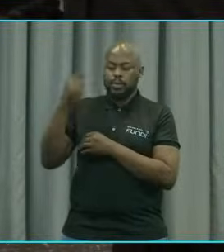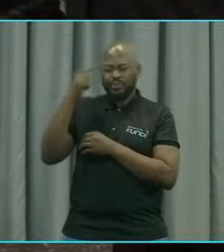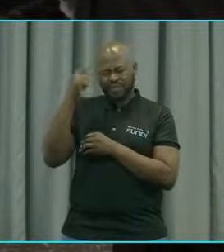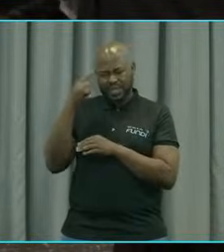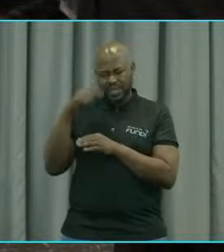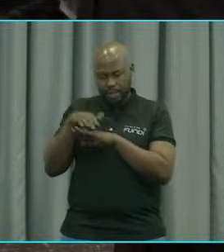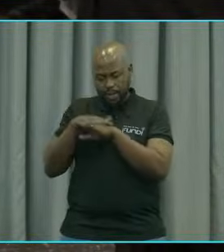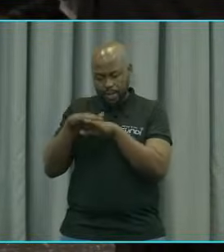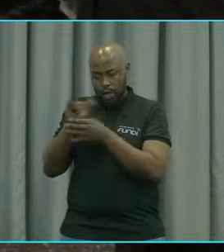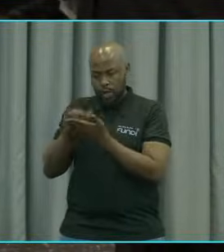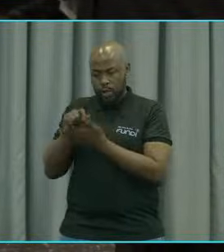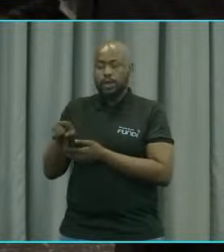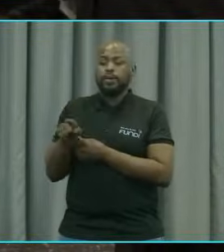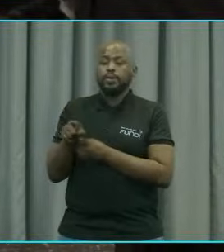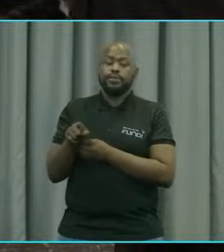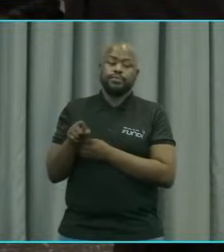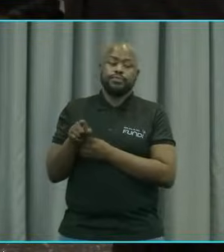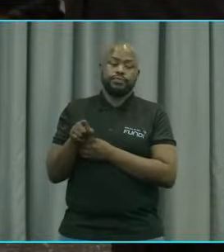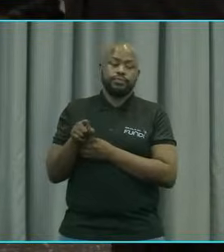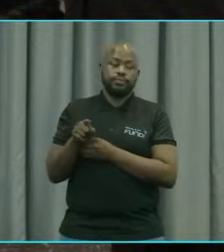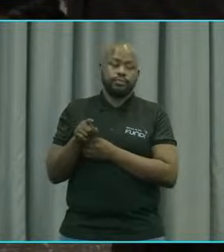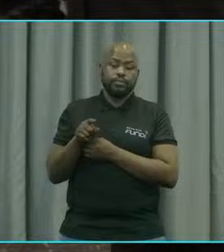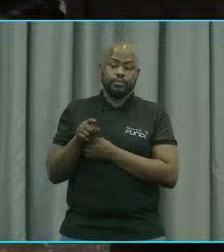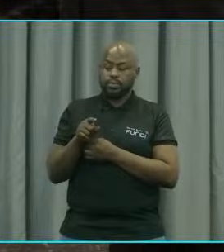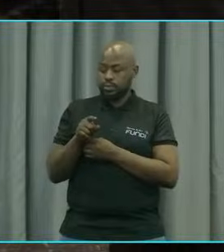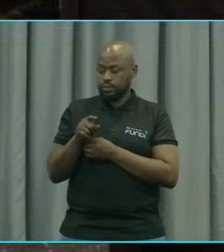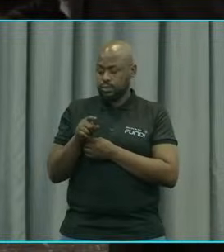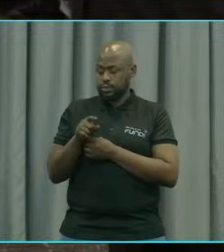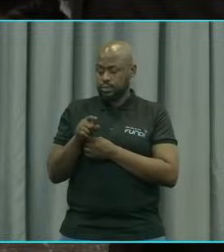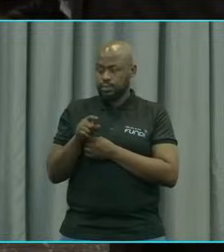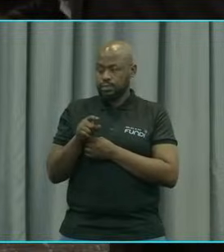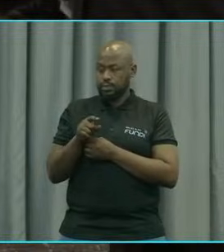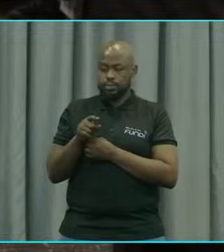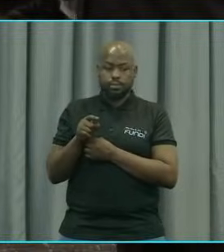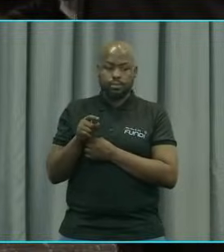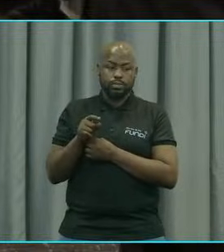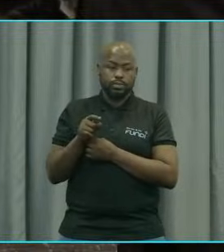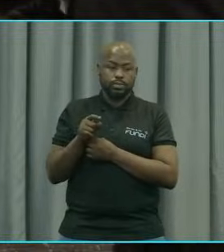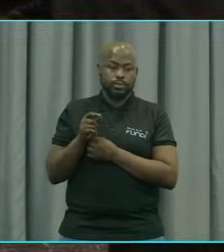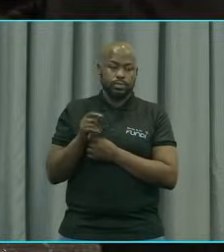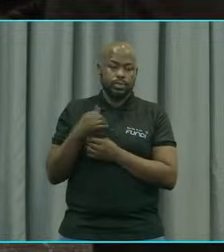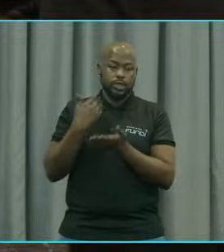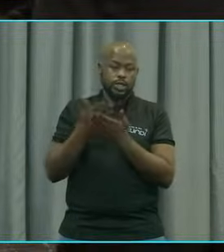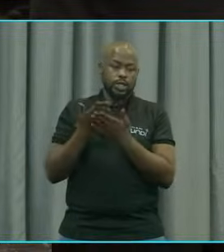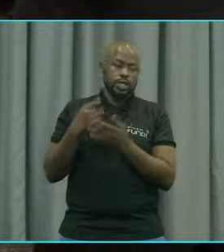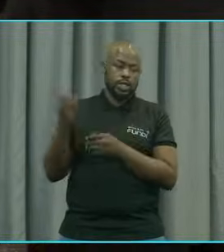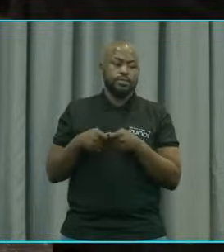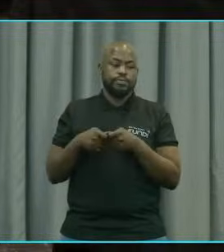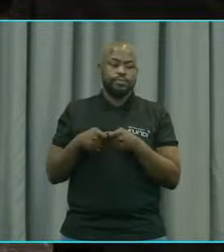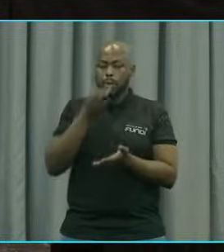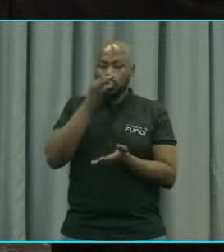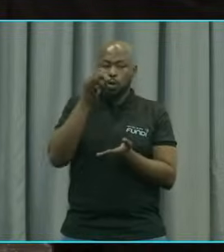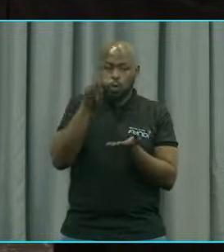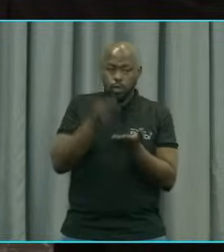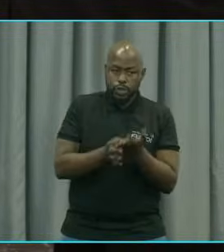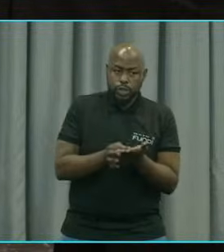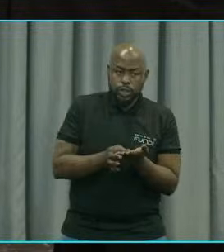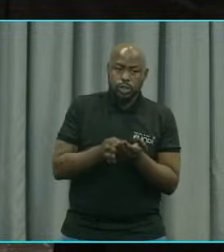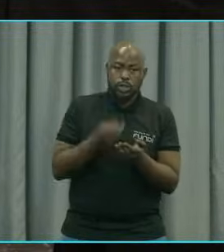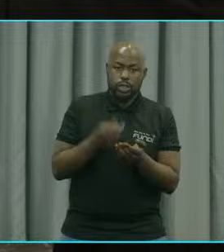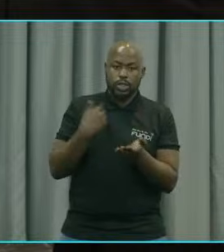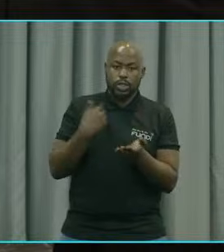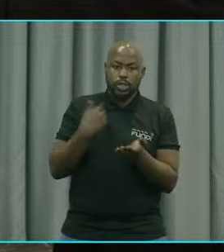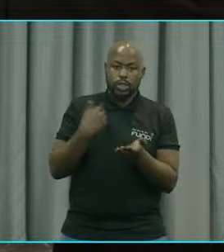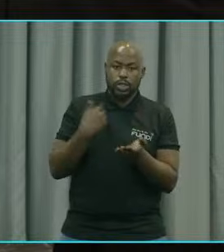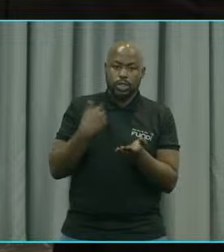actually, then we will tell afterwards, then you come to us and come and complain with regard to actually, we will have to say that it's not